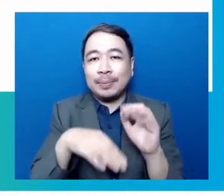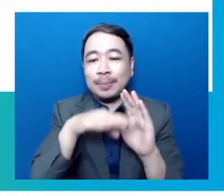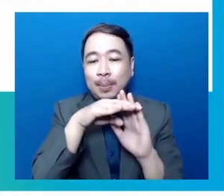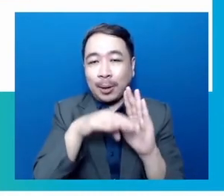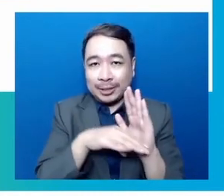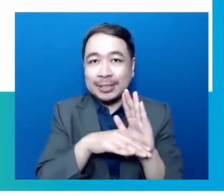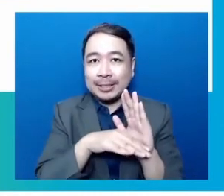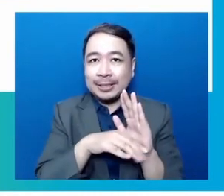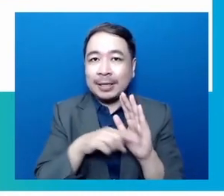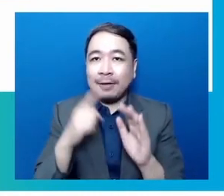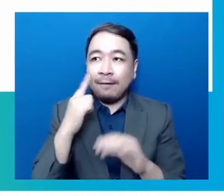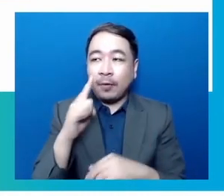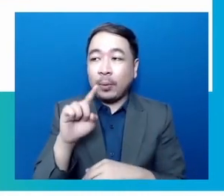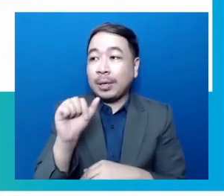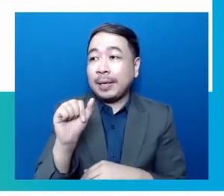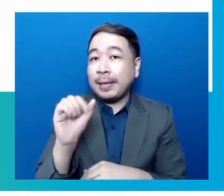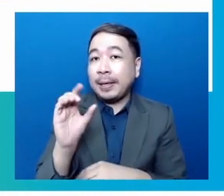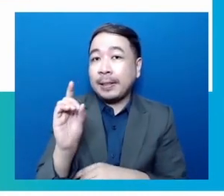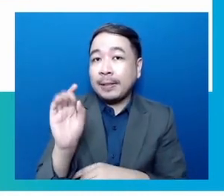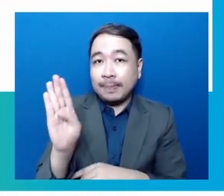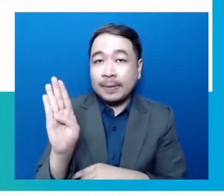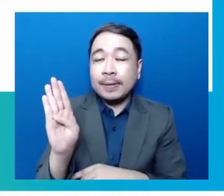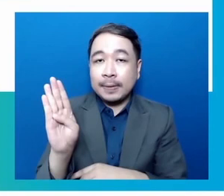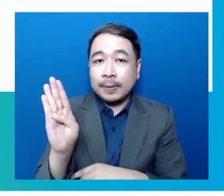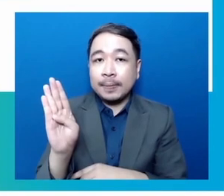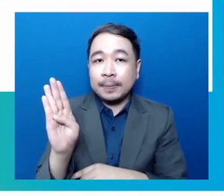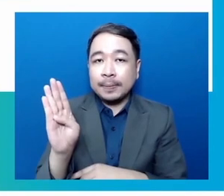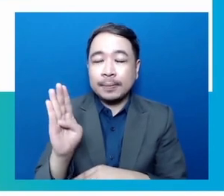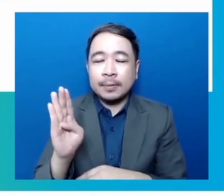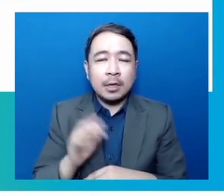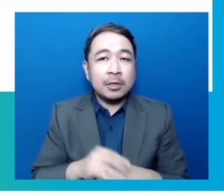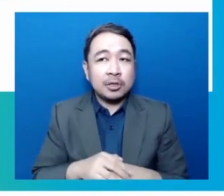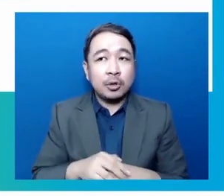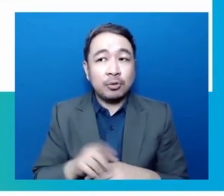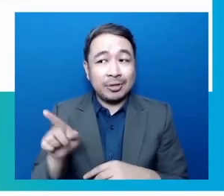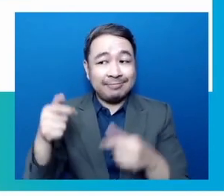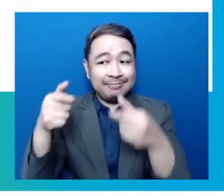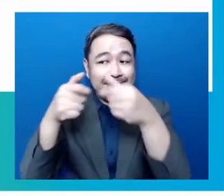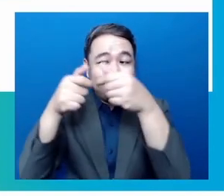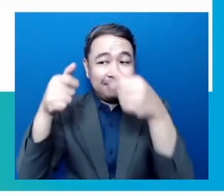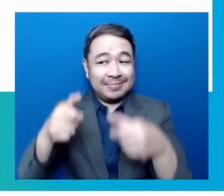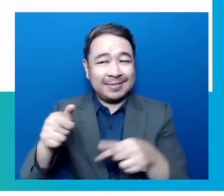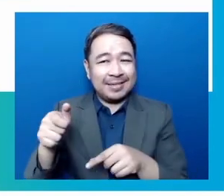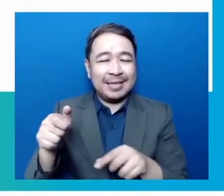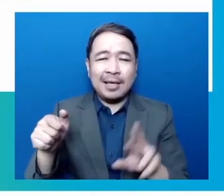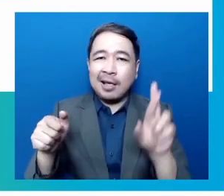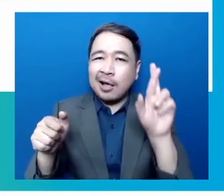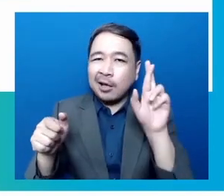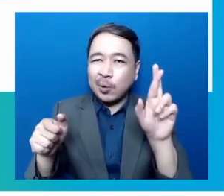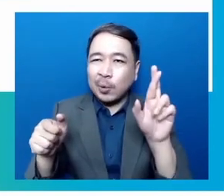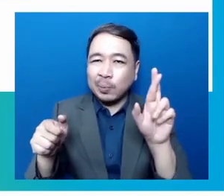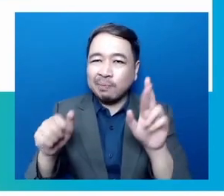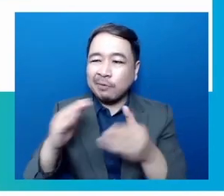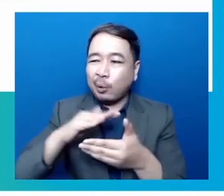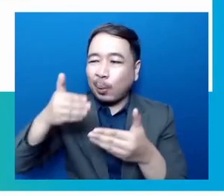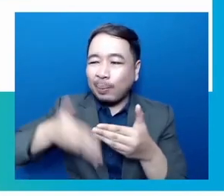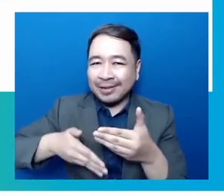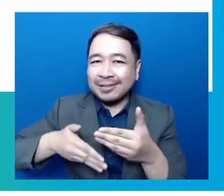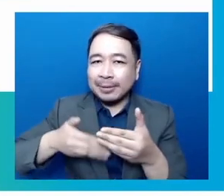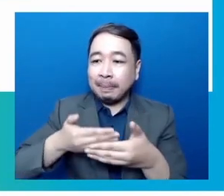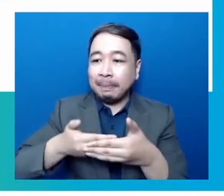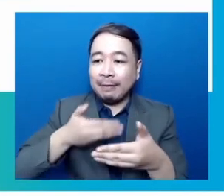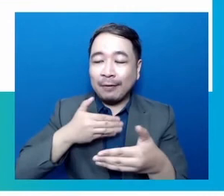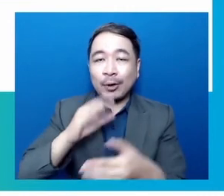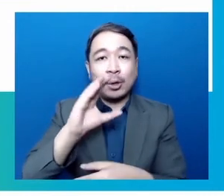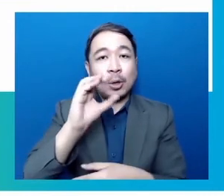which, as I said, I hope will be finalized in time before COP26. But then we